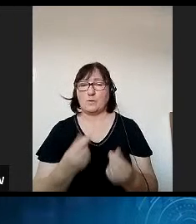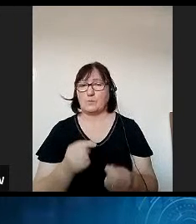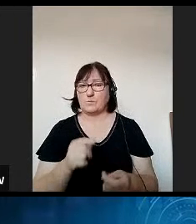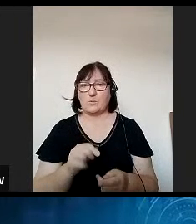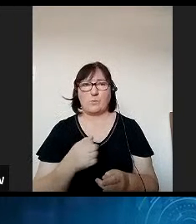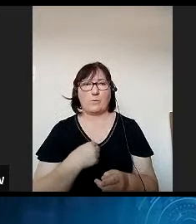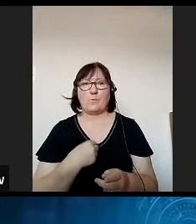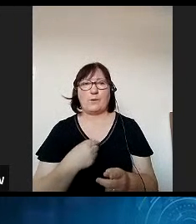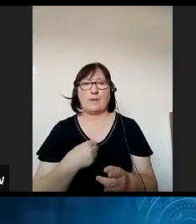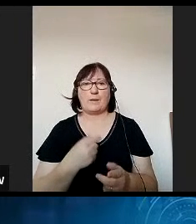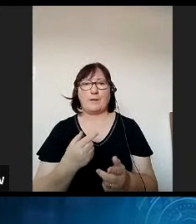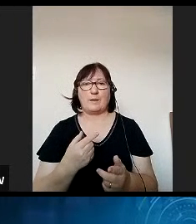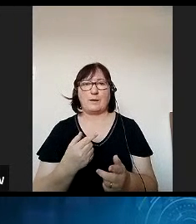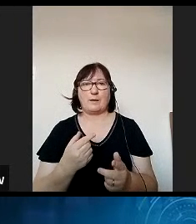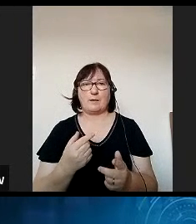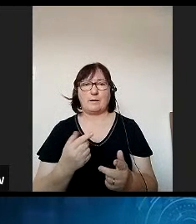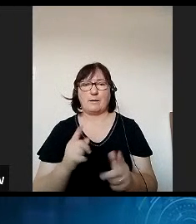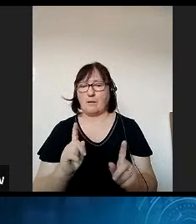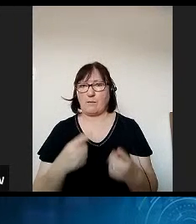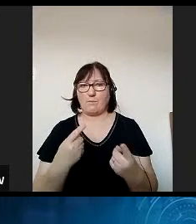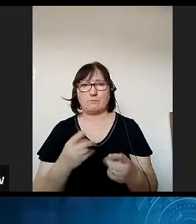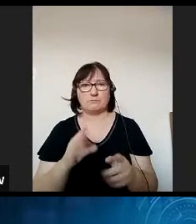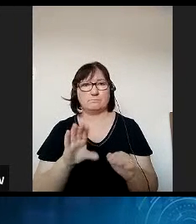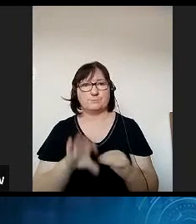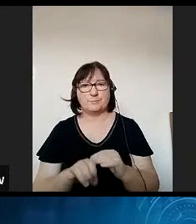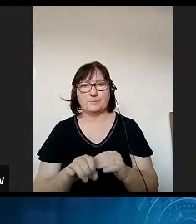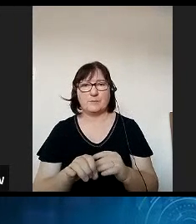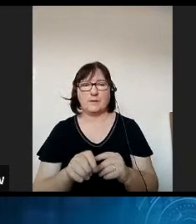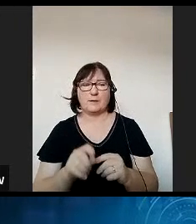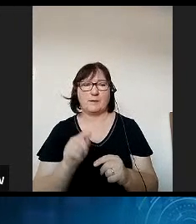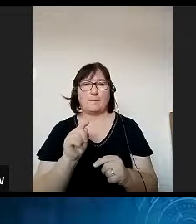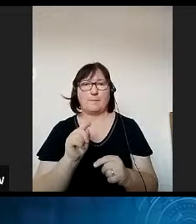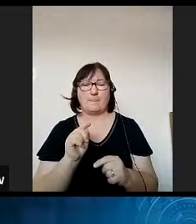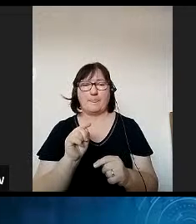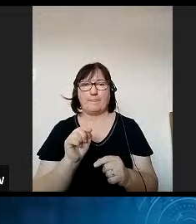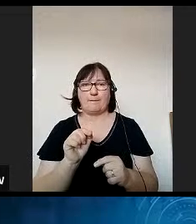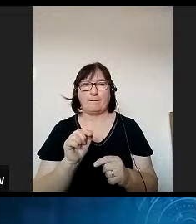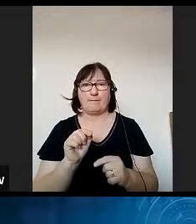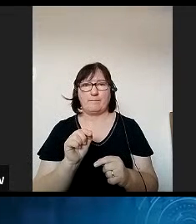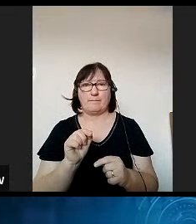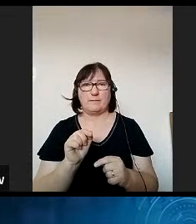to determine the essential character in terms of